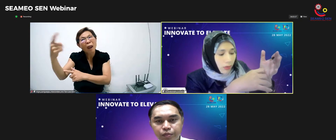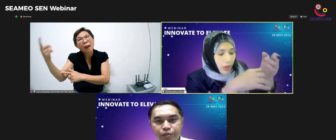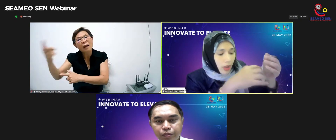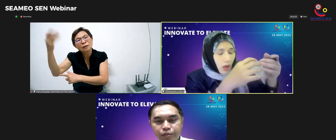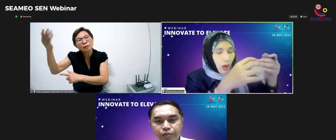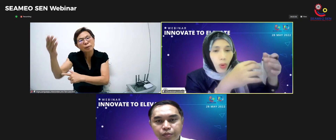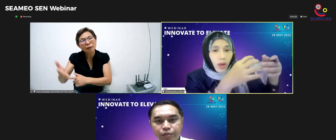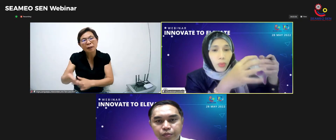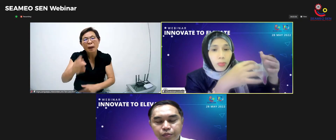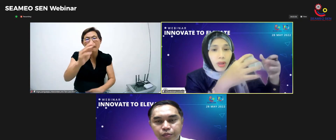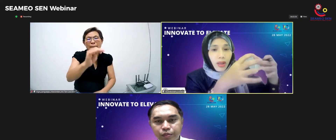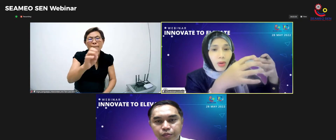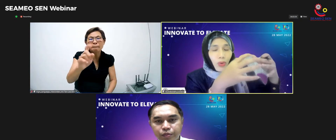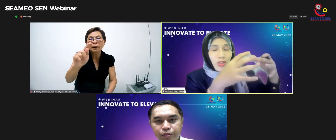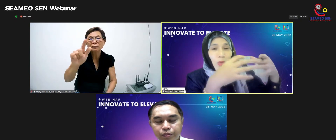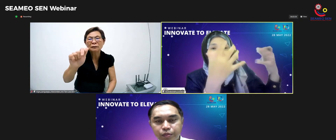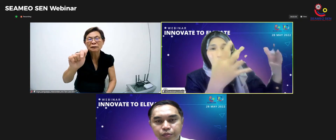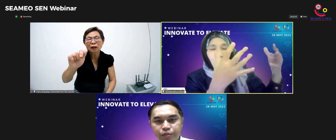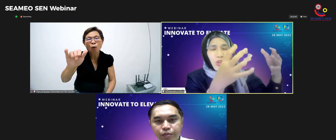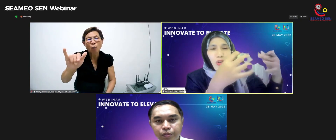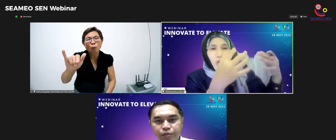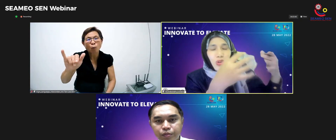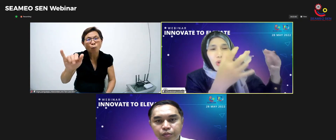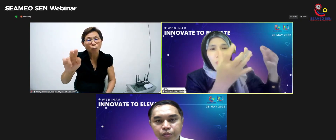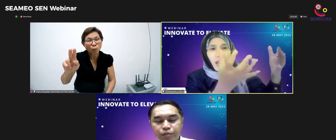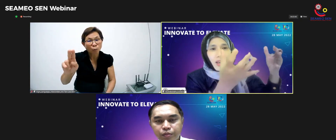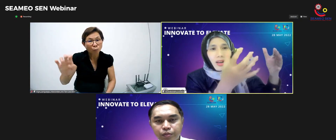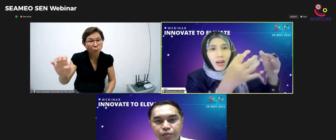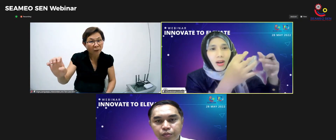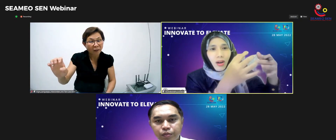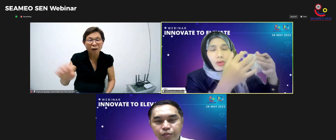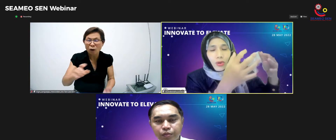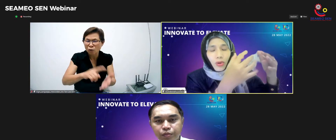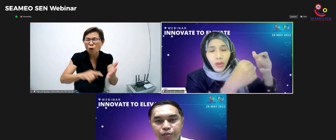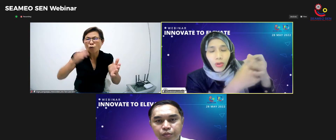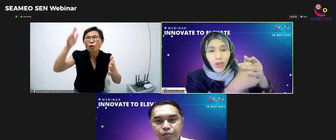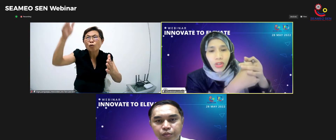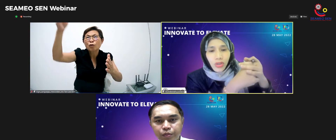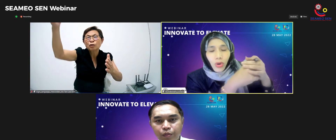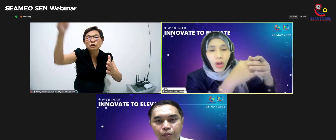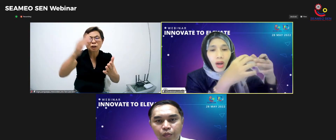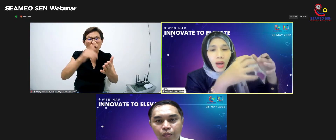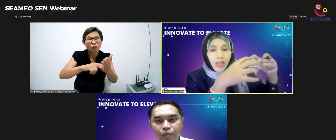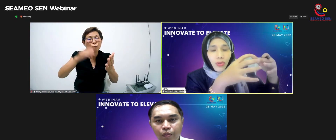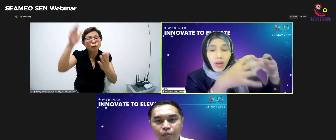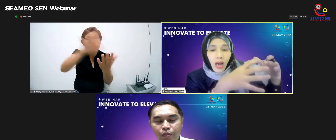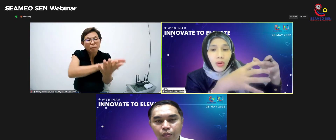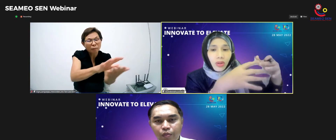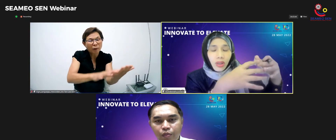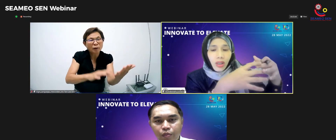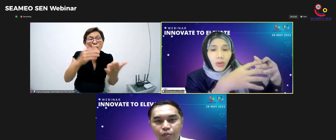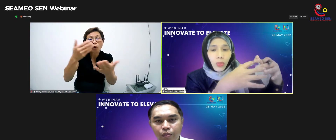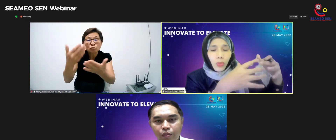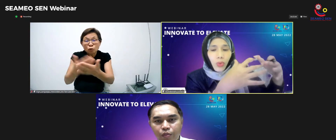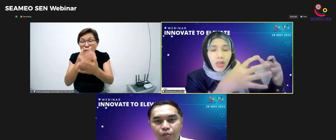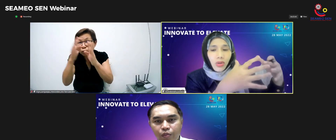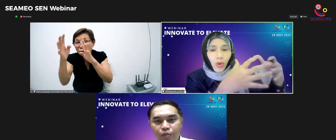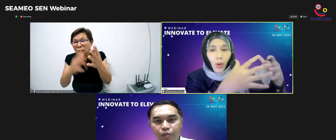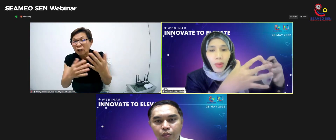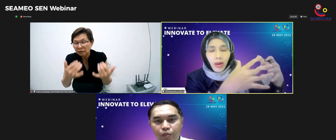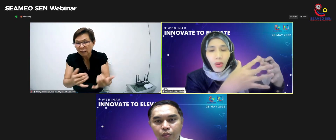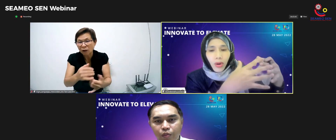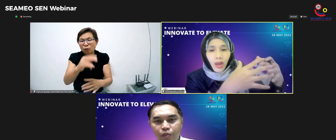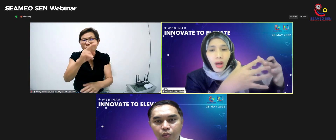Dr. Irvin, what's your plan? What's your future plan on innovation? So as for now, Dr. Nick, what